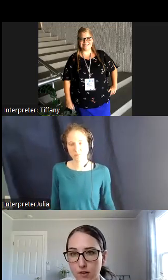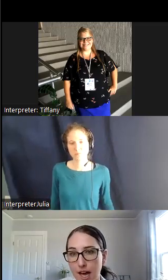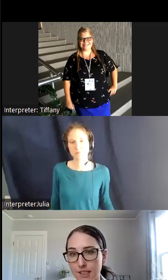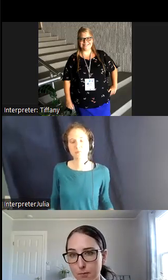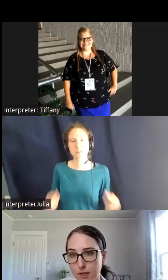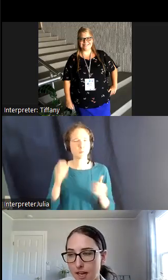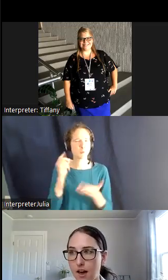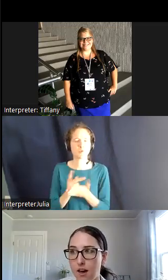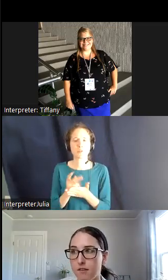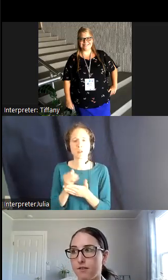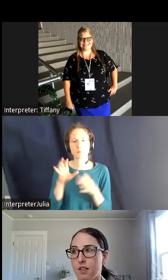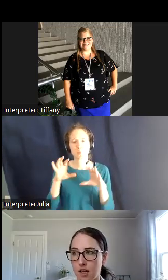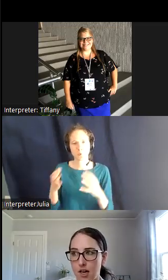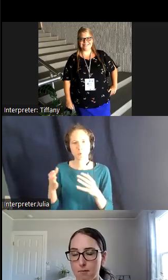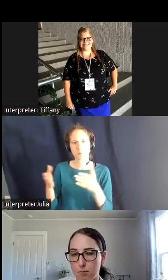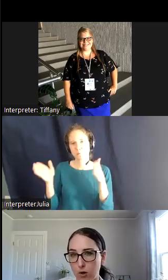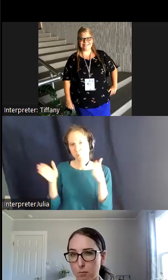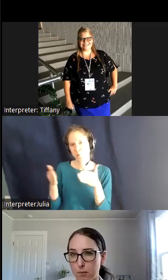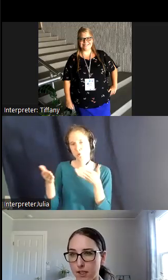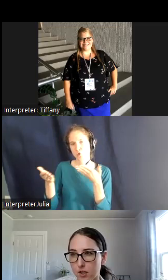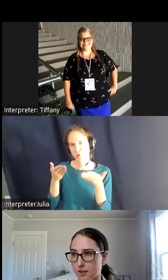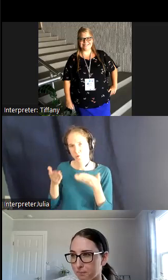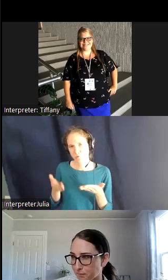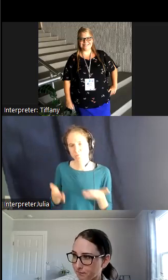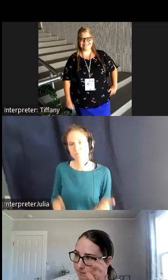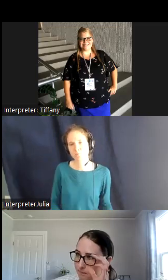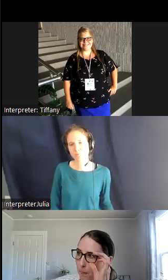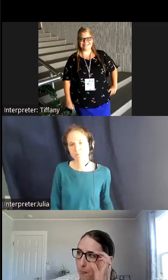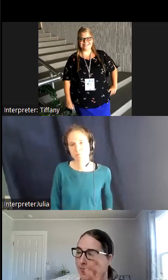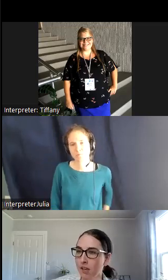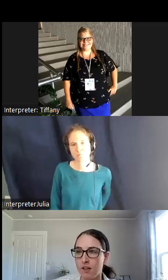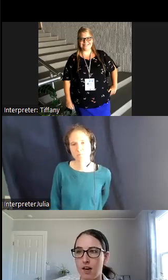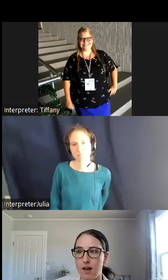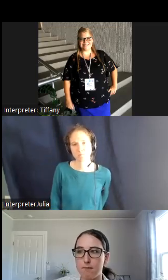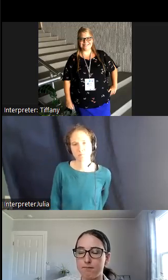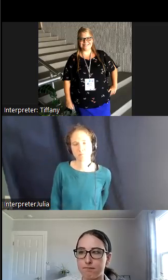to just serve that subset of priority populations.